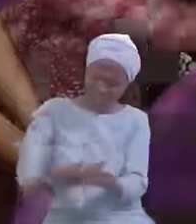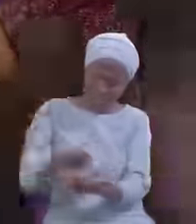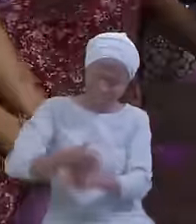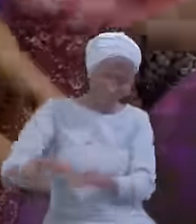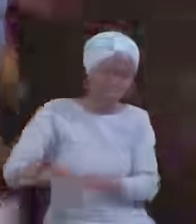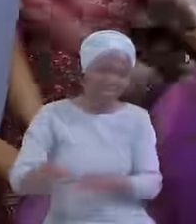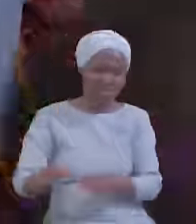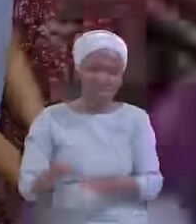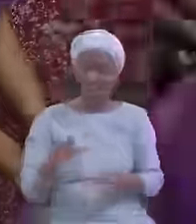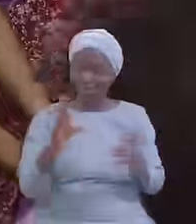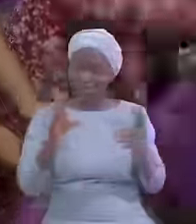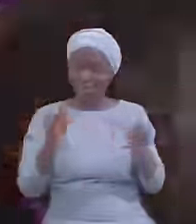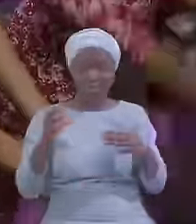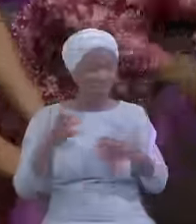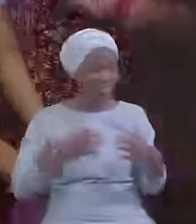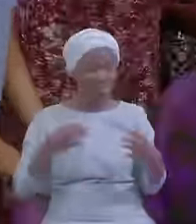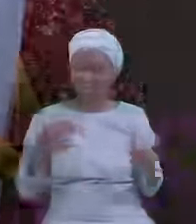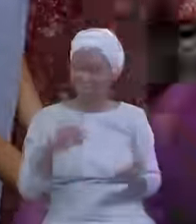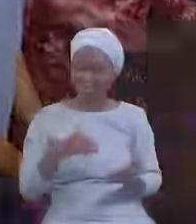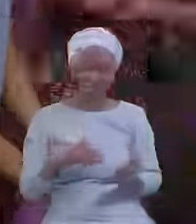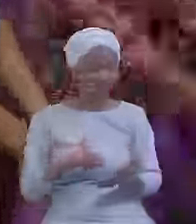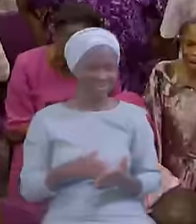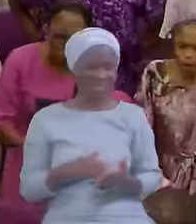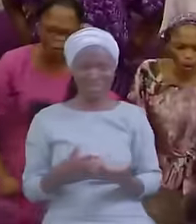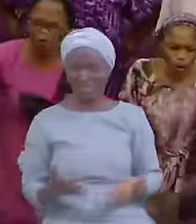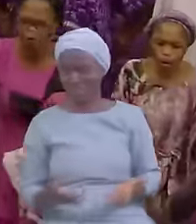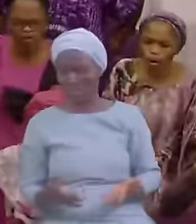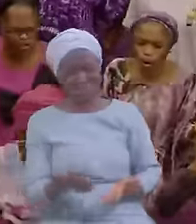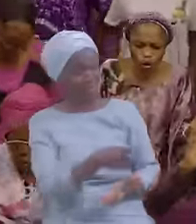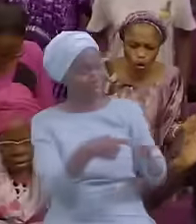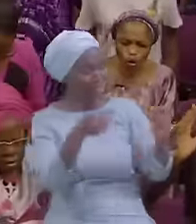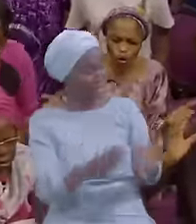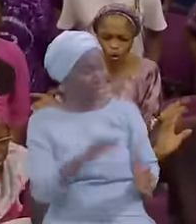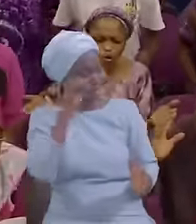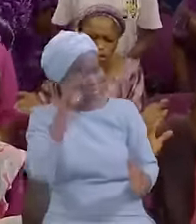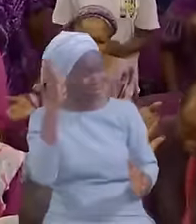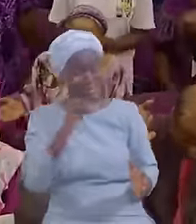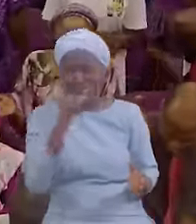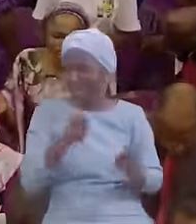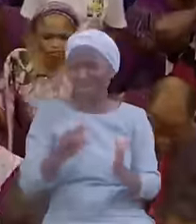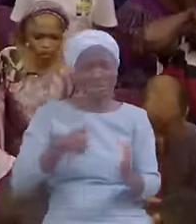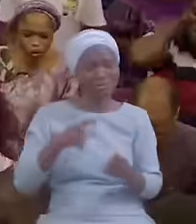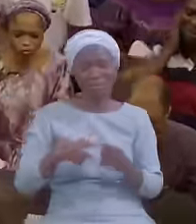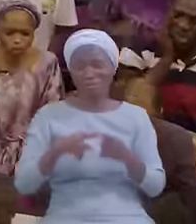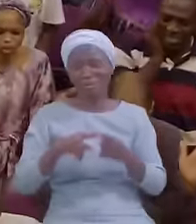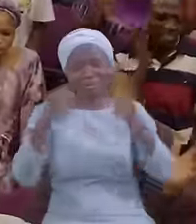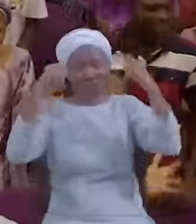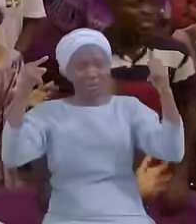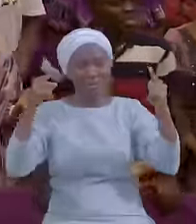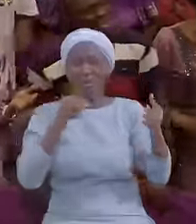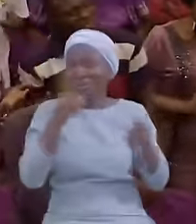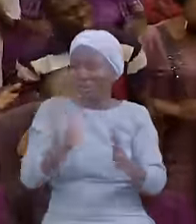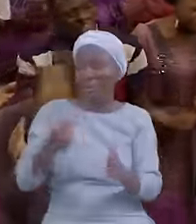Don't complain anymore. They'll not allow me to succeed. They'll not allow me to